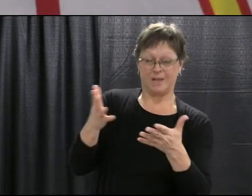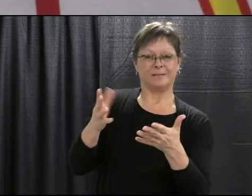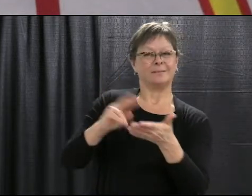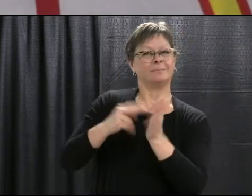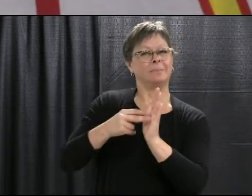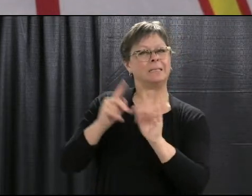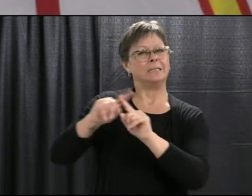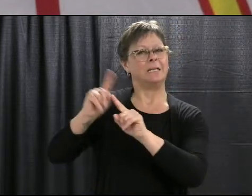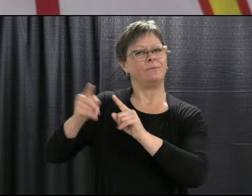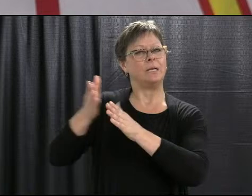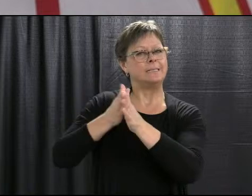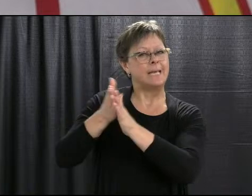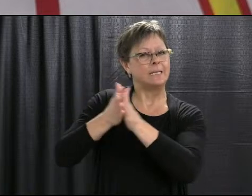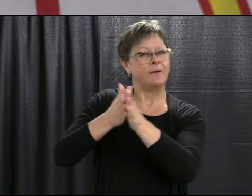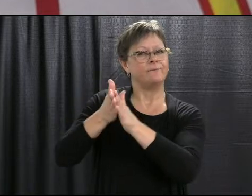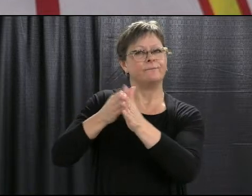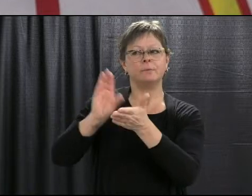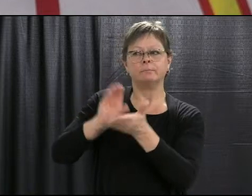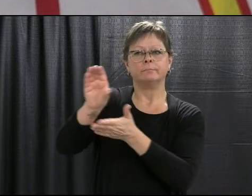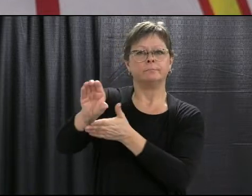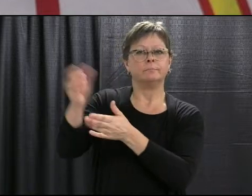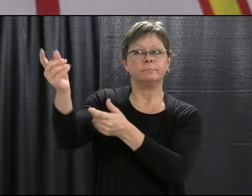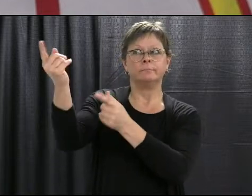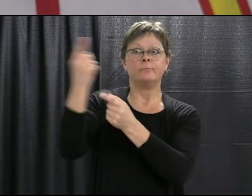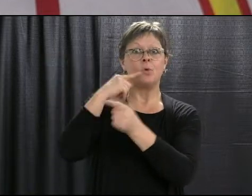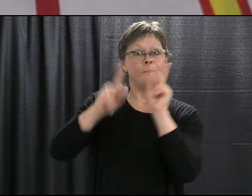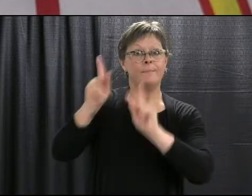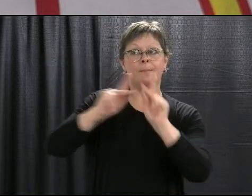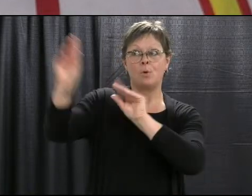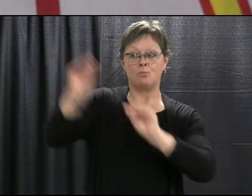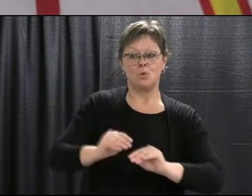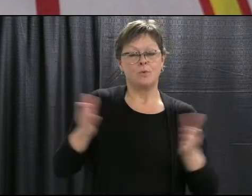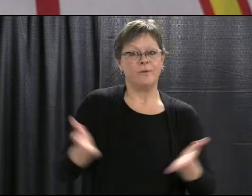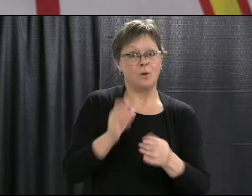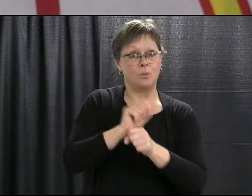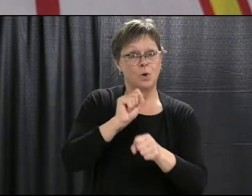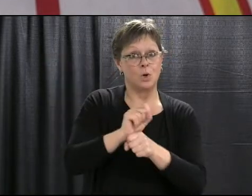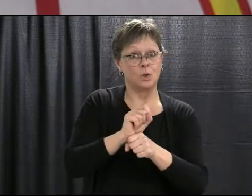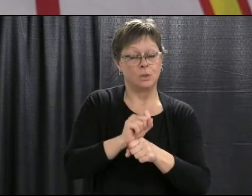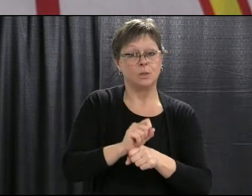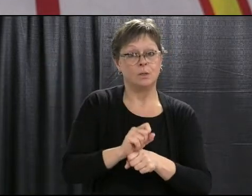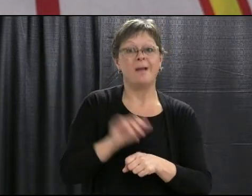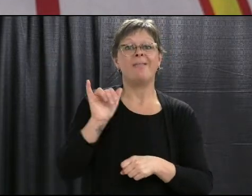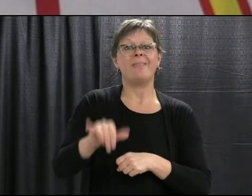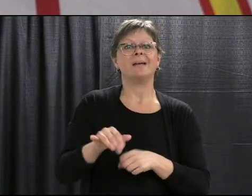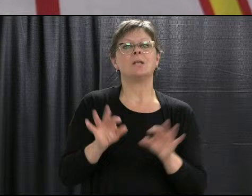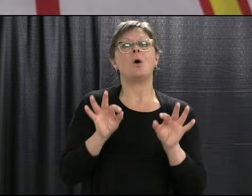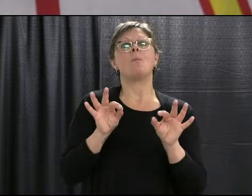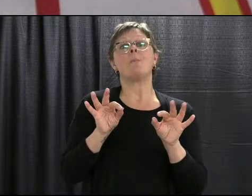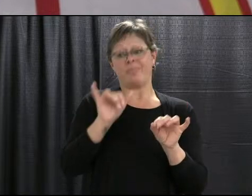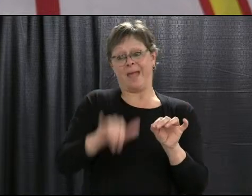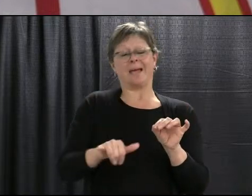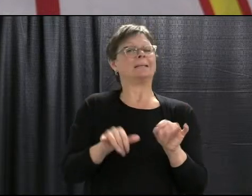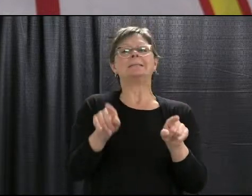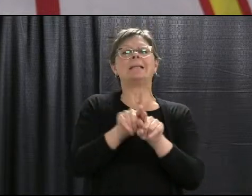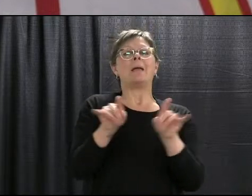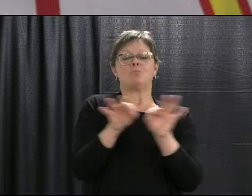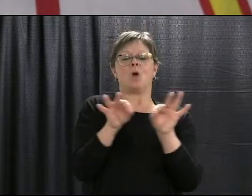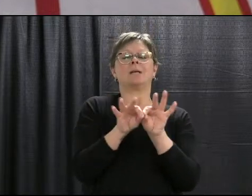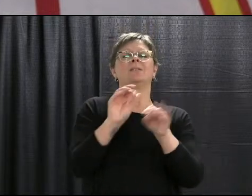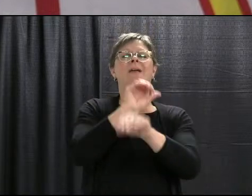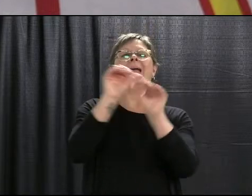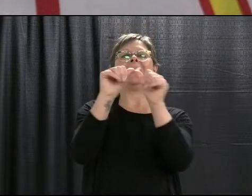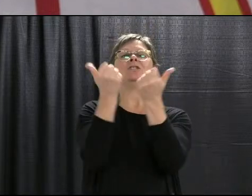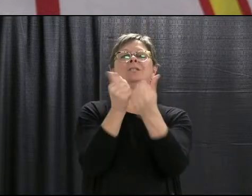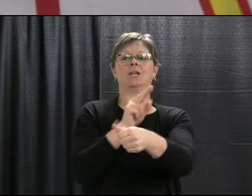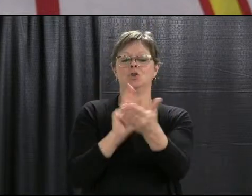If the contract was followed by the letter, then the concern is the price of agency nursing. That's known. That's not new